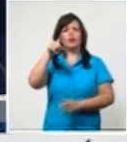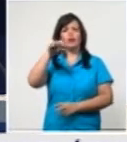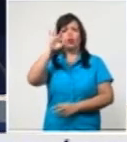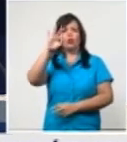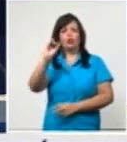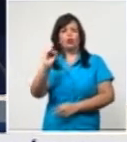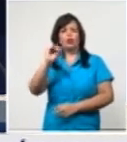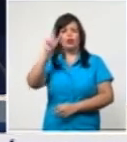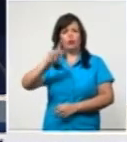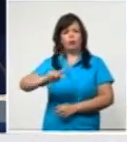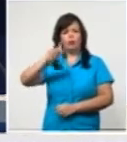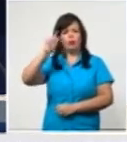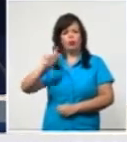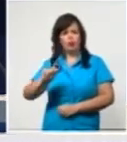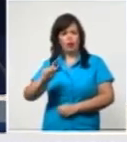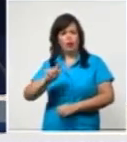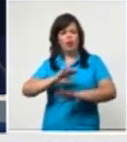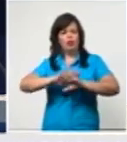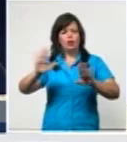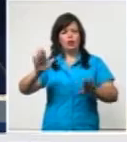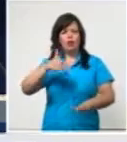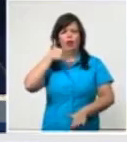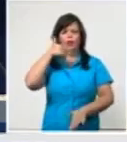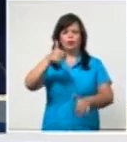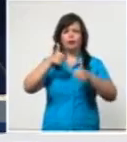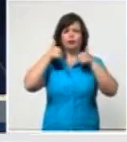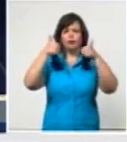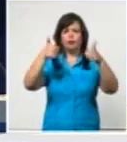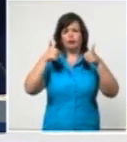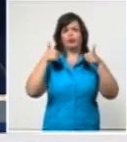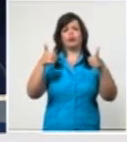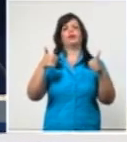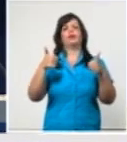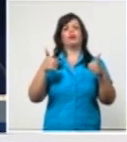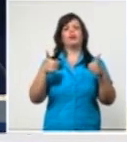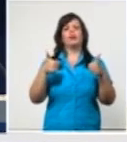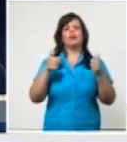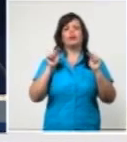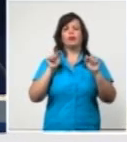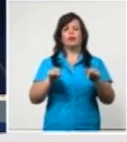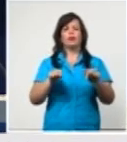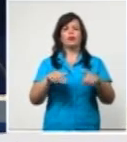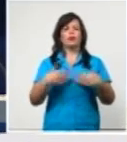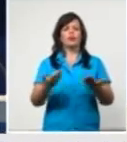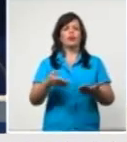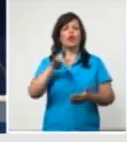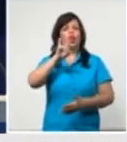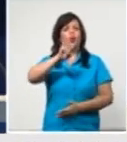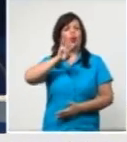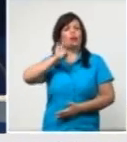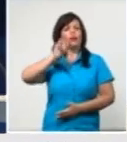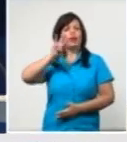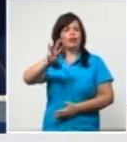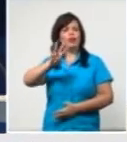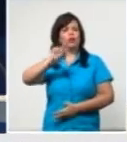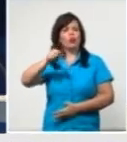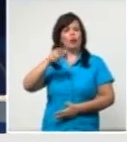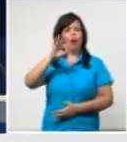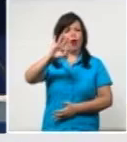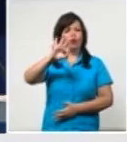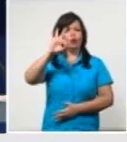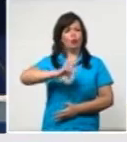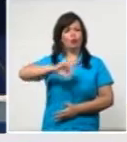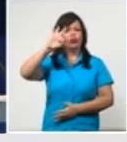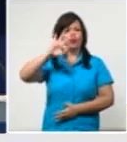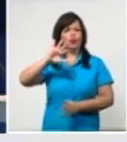positive to COVID-19 in our country. And this is very favorable in terms of the development of our patients. We don't have any patient in